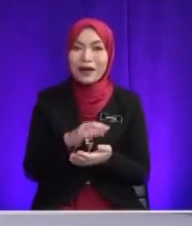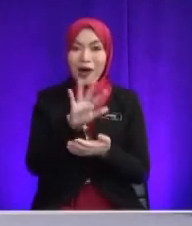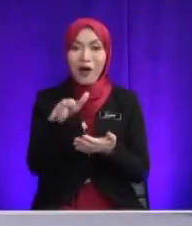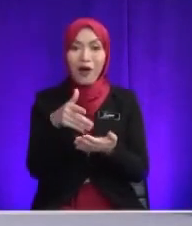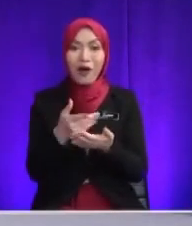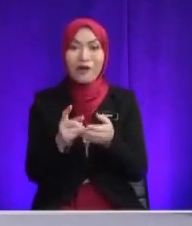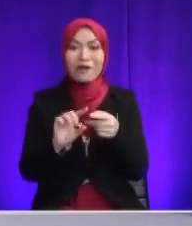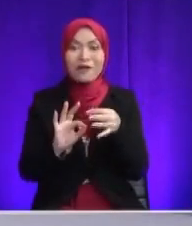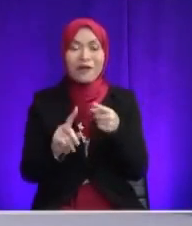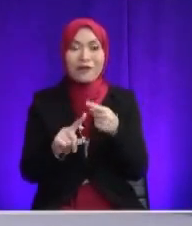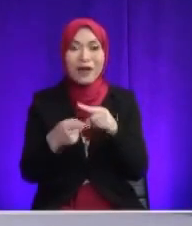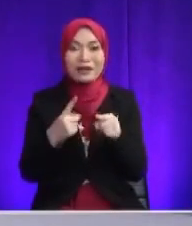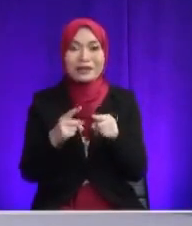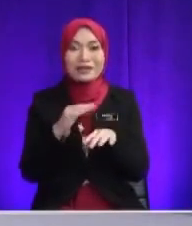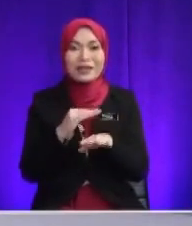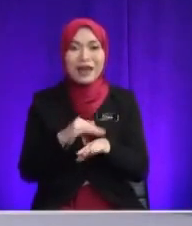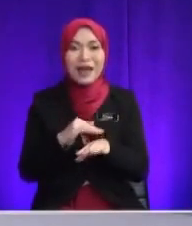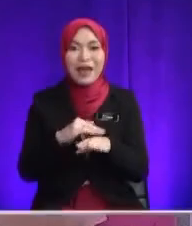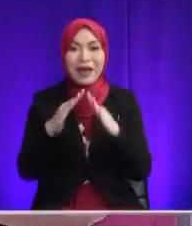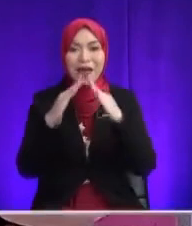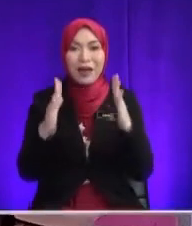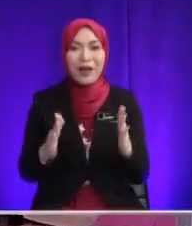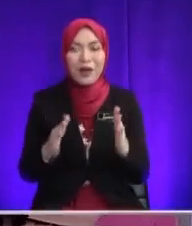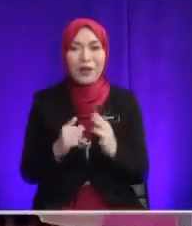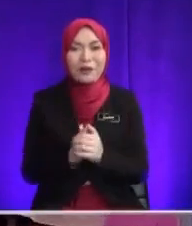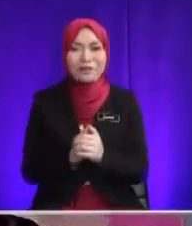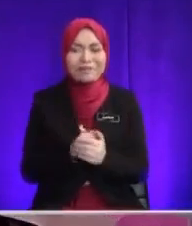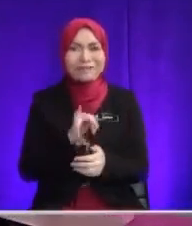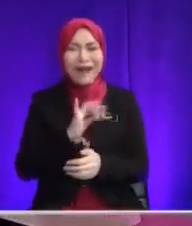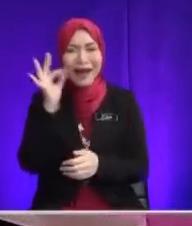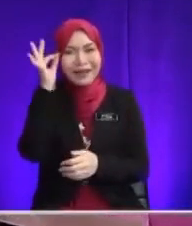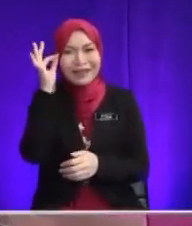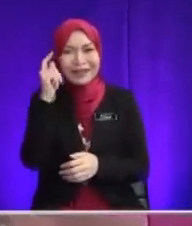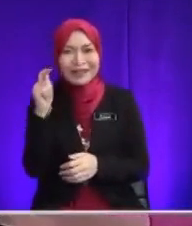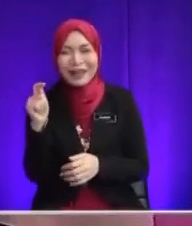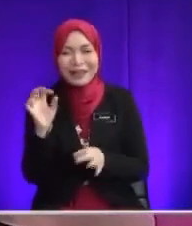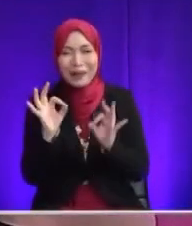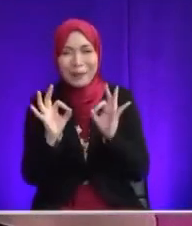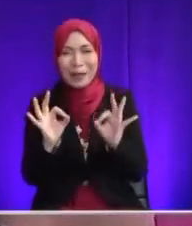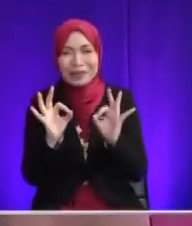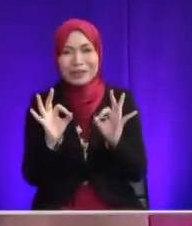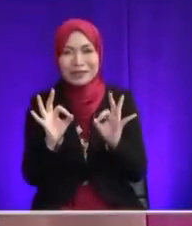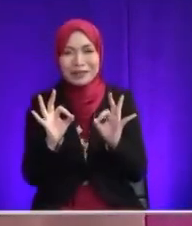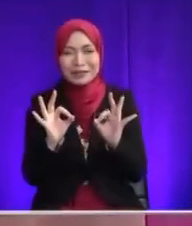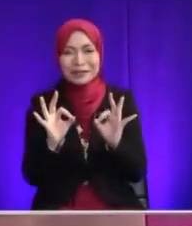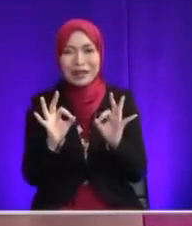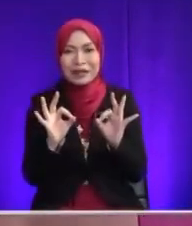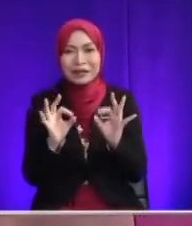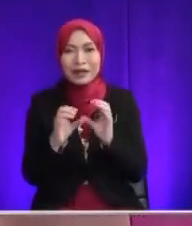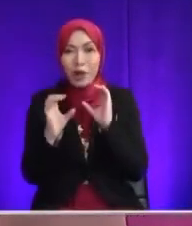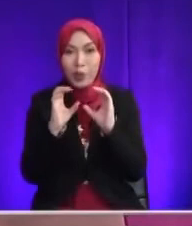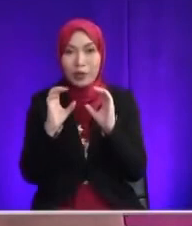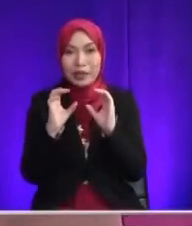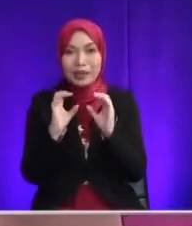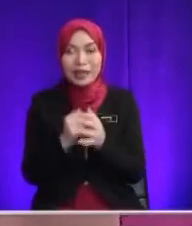at home and myself as well, do for today's lesson, teacher? I think they did their best today. They tried to listen attentively and then they communicate well and then they tried to